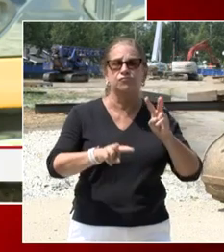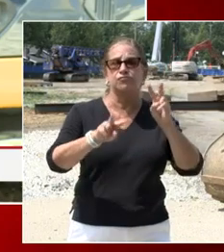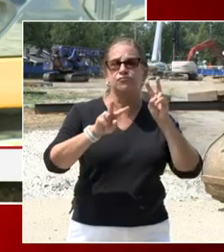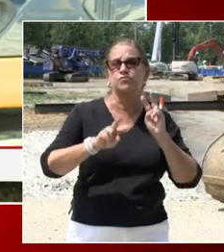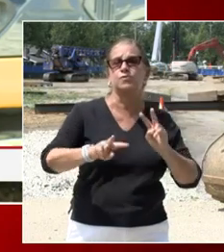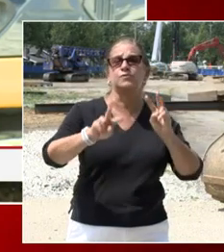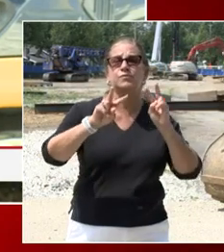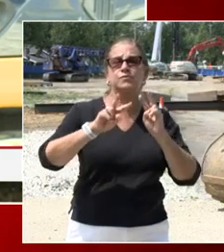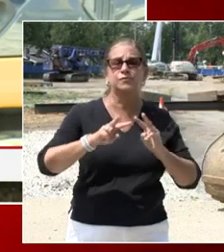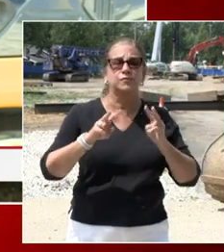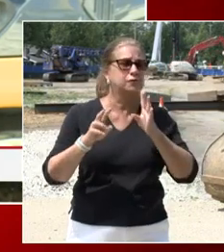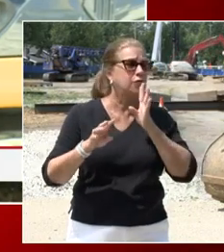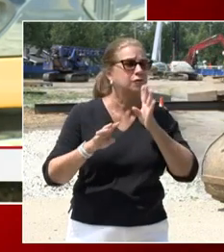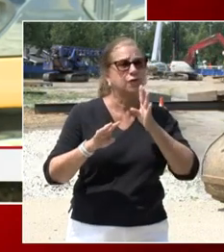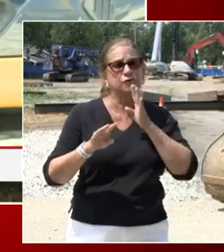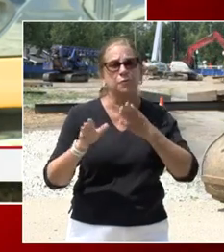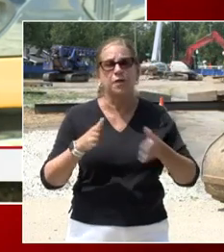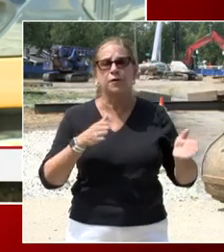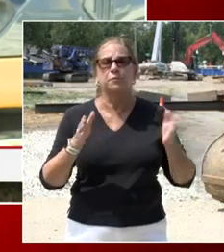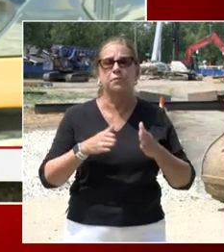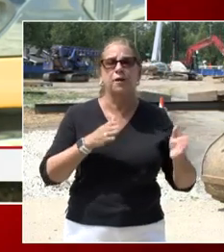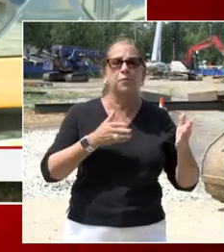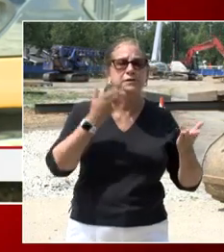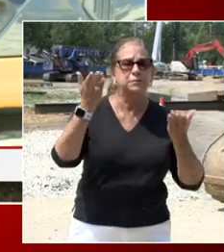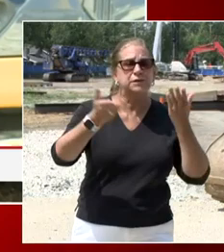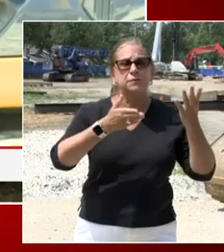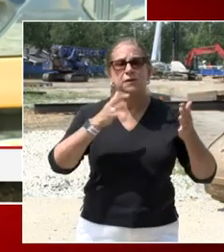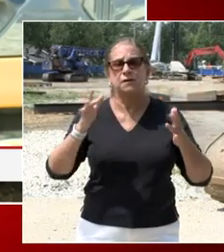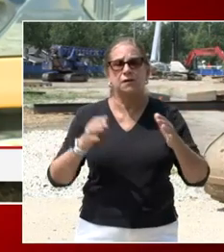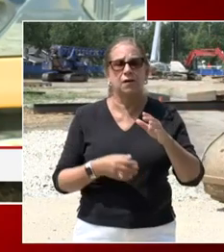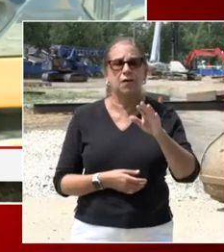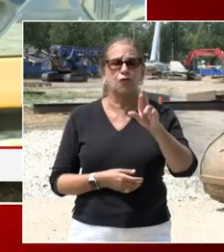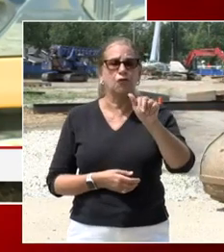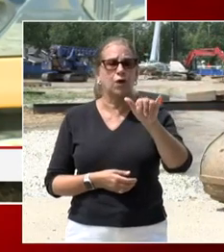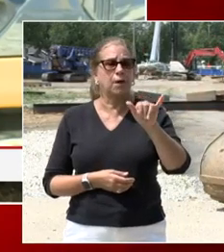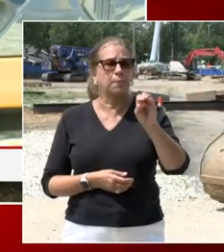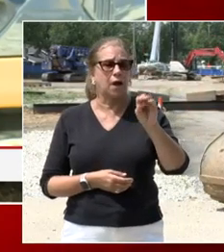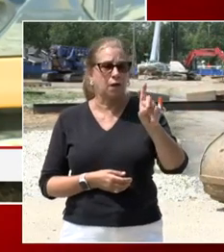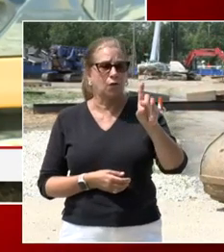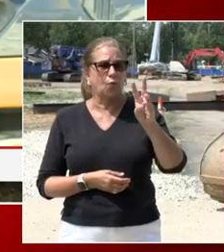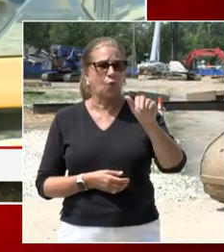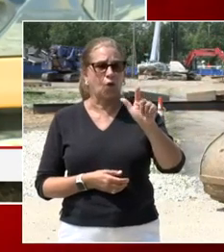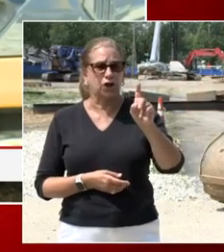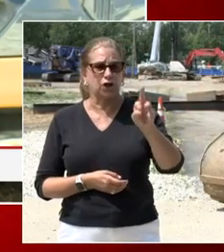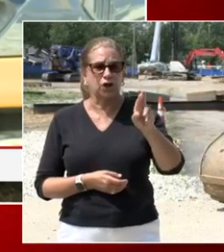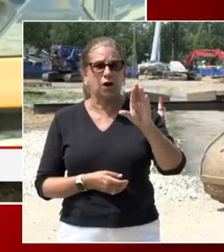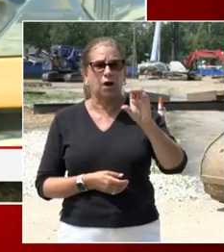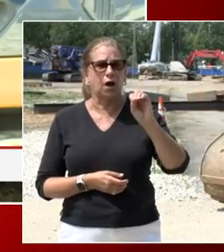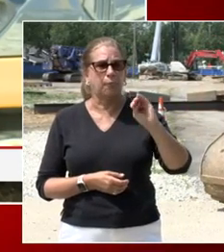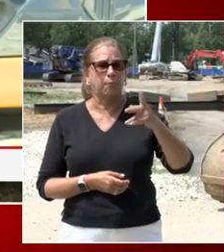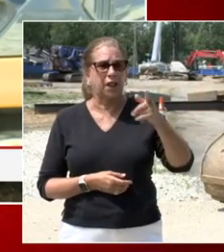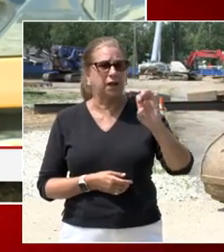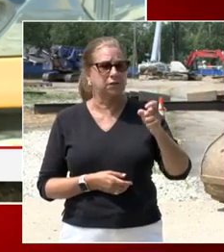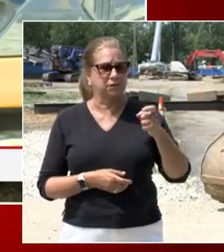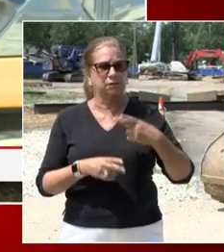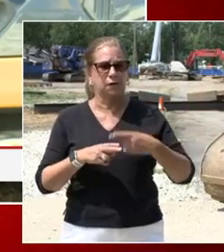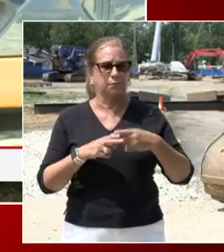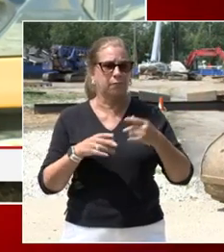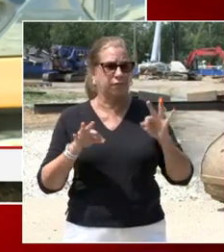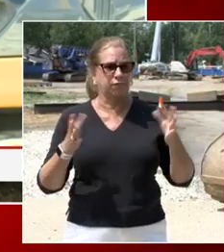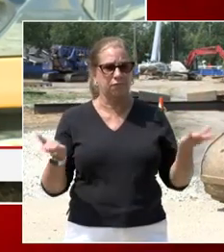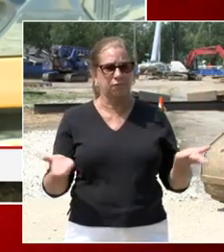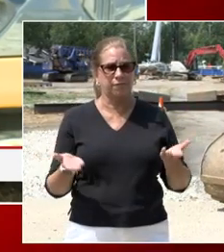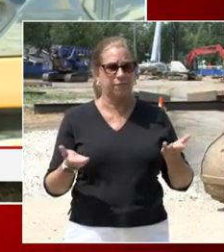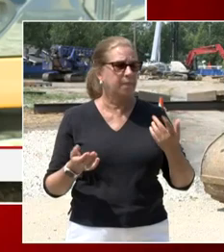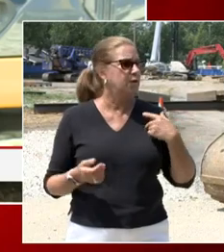the Whitman-Walker complex here on the grounds of St. Elizabeth. And Trayon, thank you so much for the work that you do.